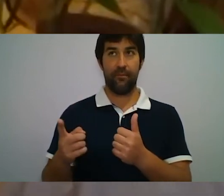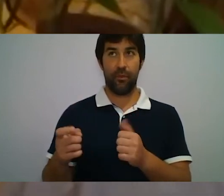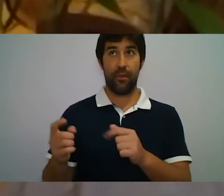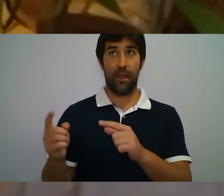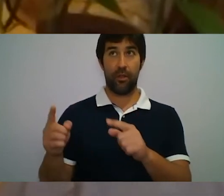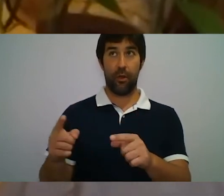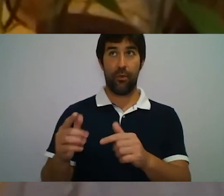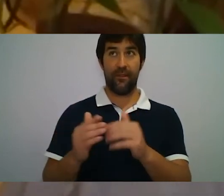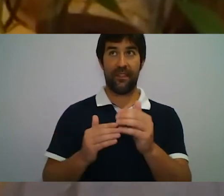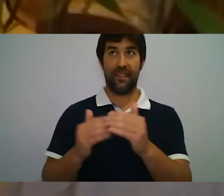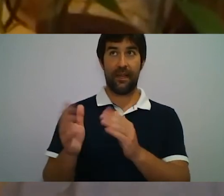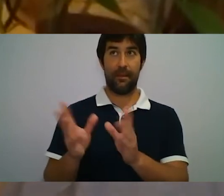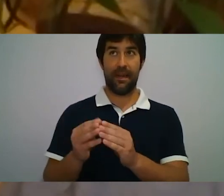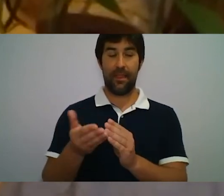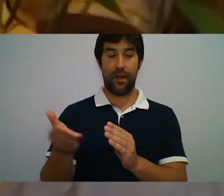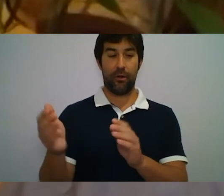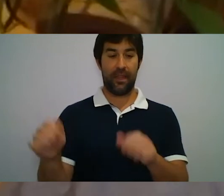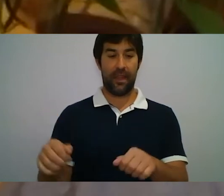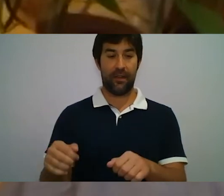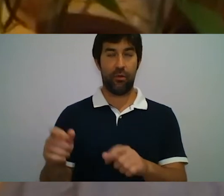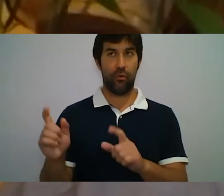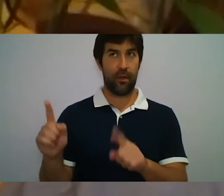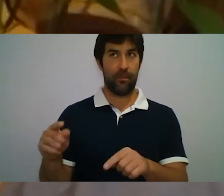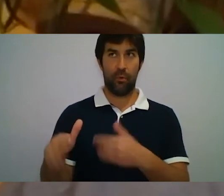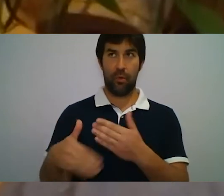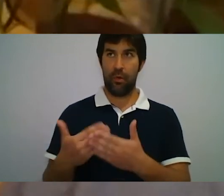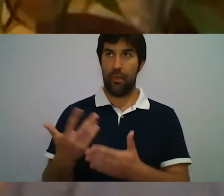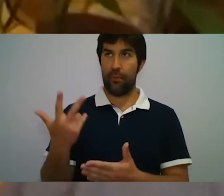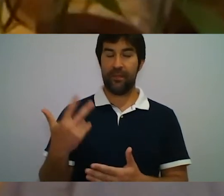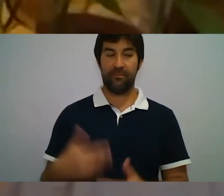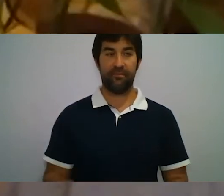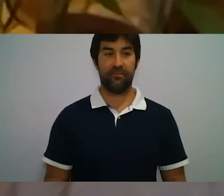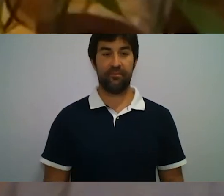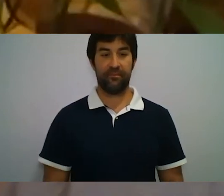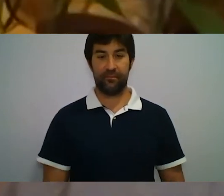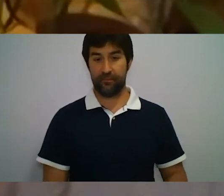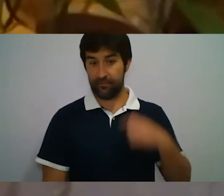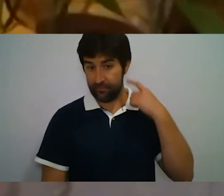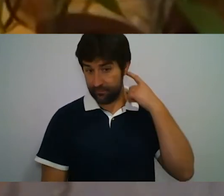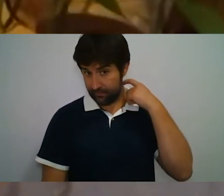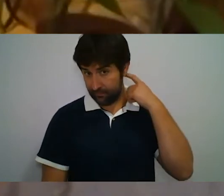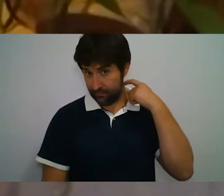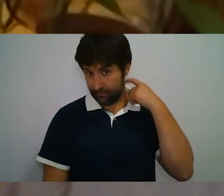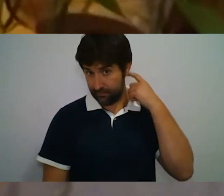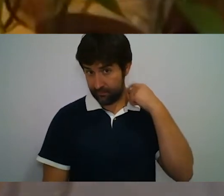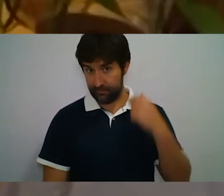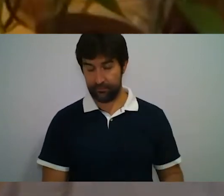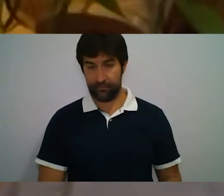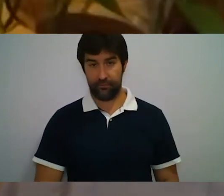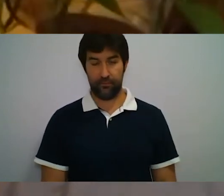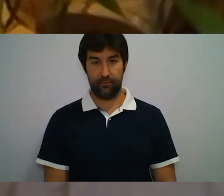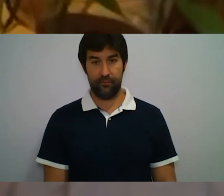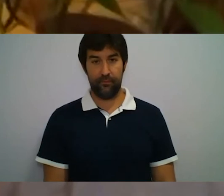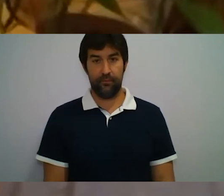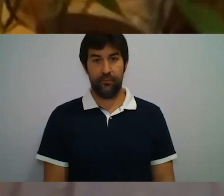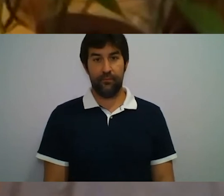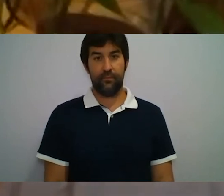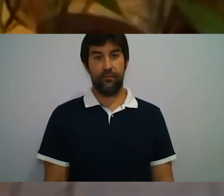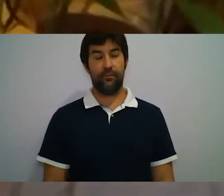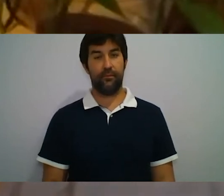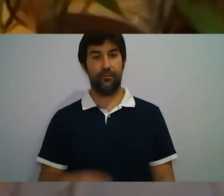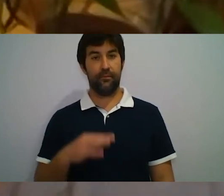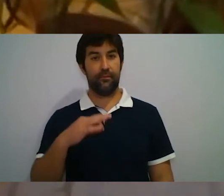of it, and they have that kind of relationship that they know when to really call in that favor and get input from the public. So it's something that's still evolving. We're open to